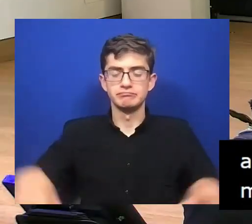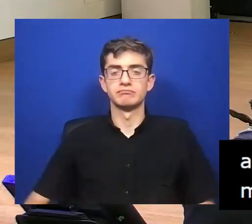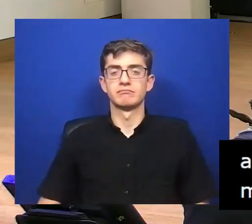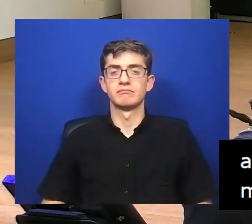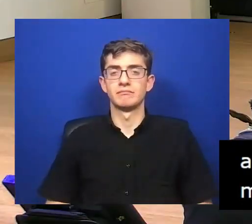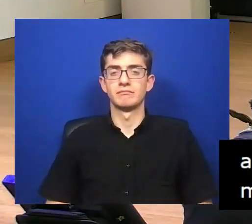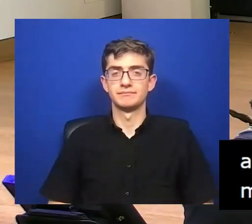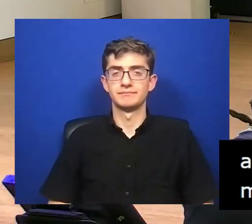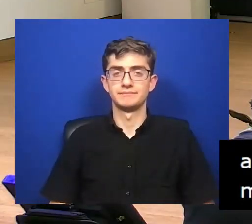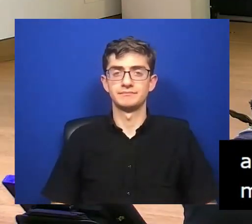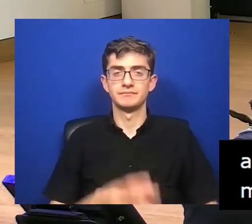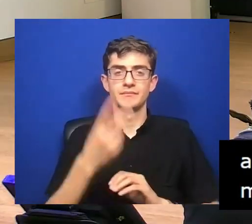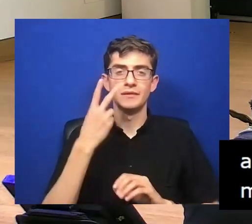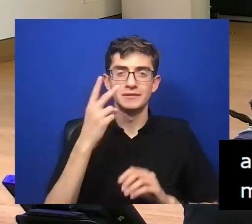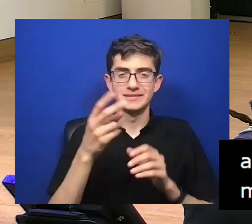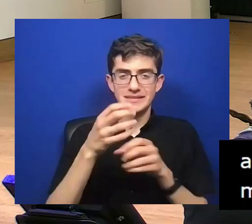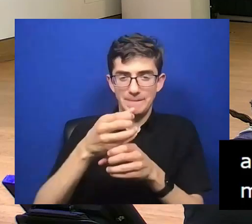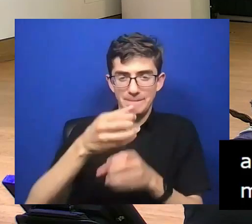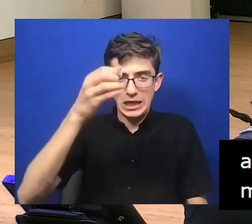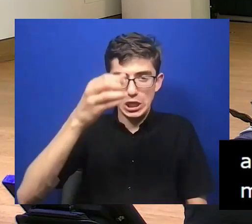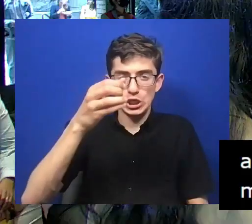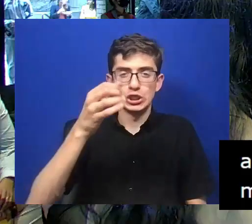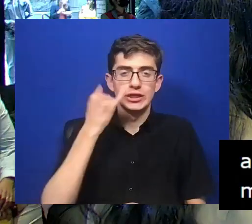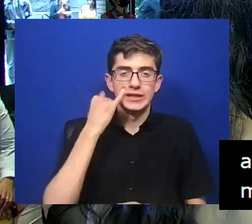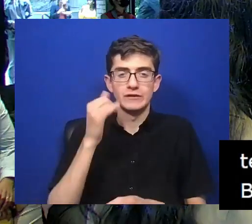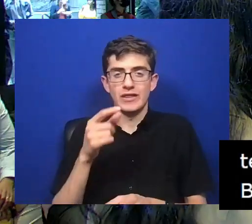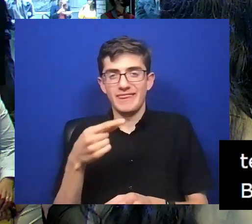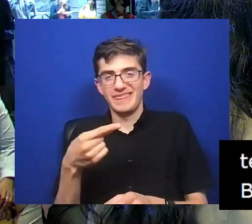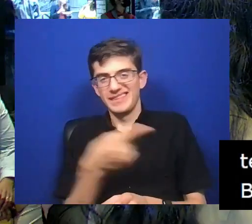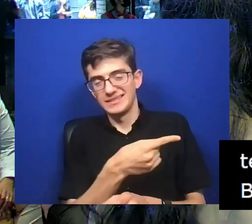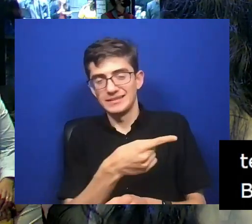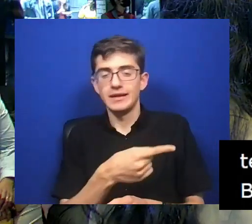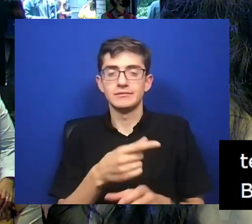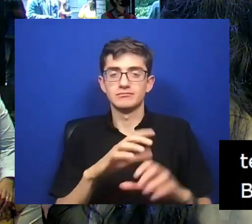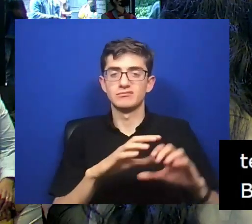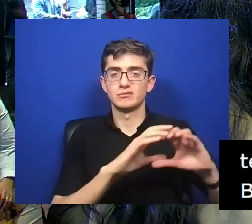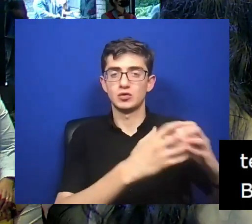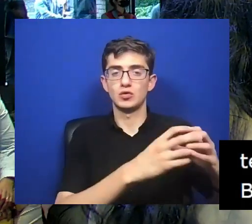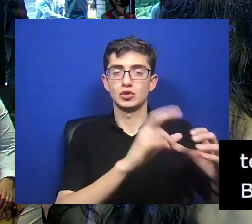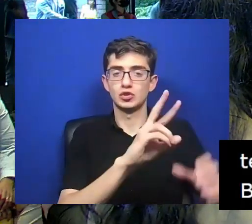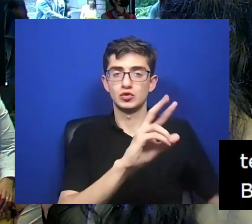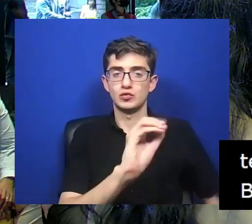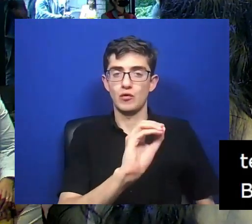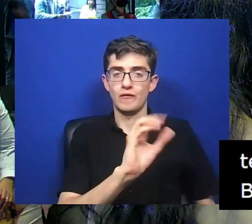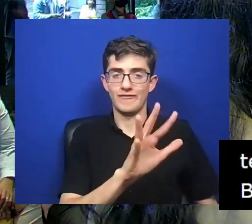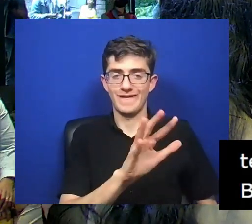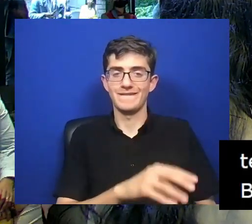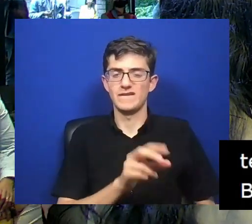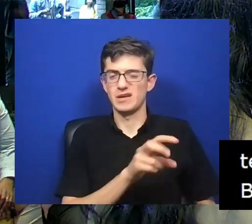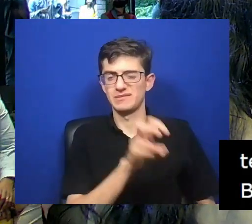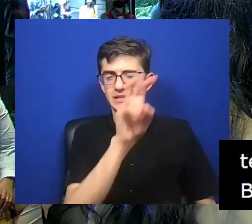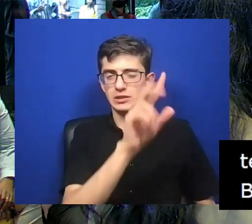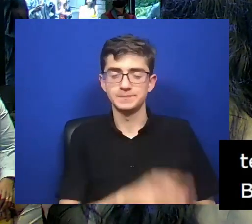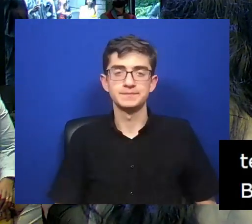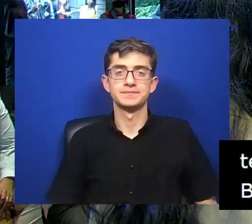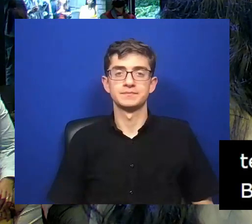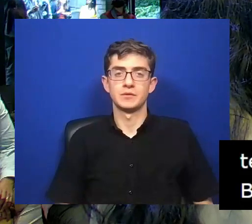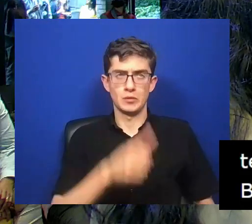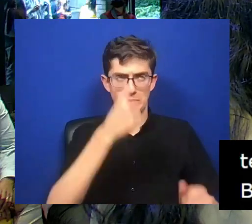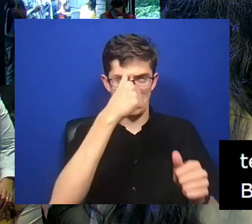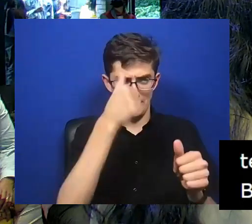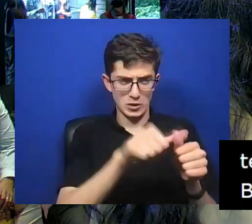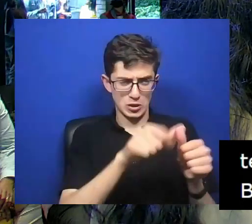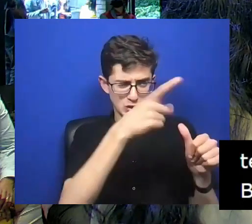See this pillar here? If you're on this side of the pillar, you'll go into breakout room 205. So remember that, you are